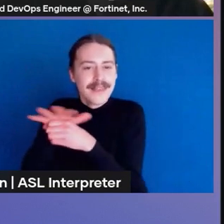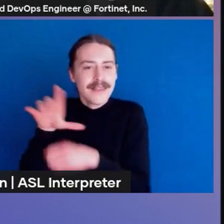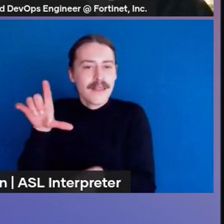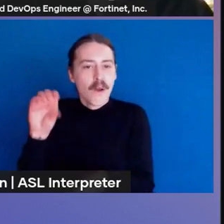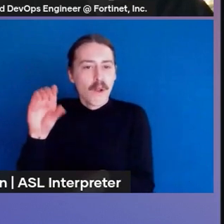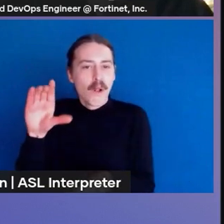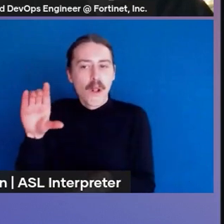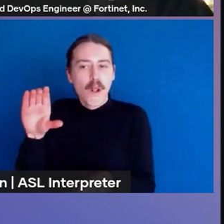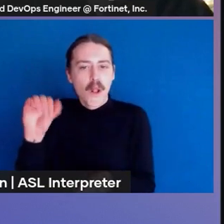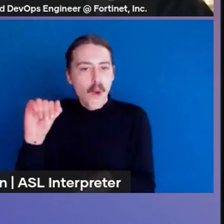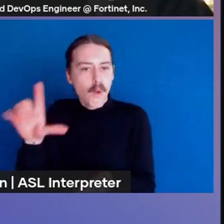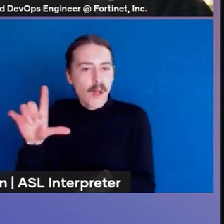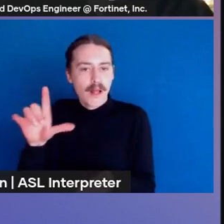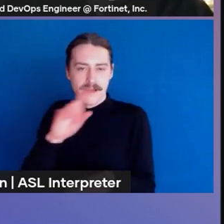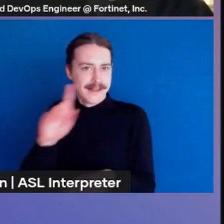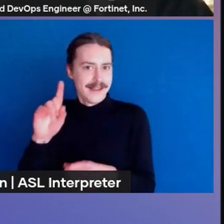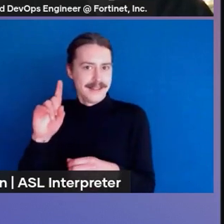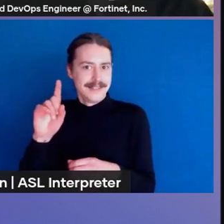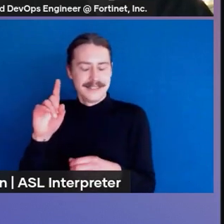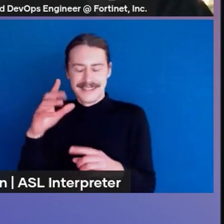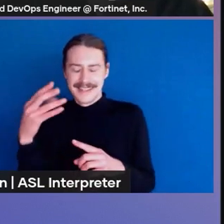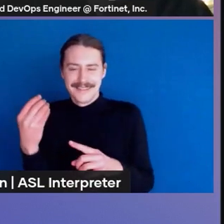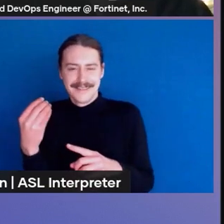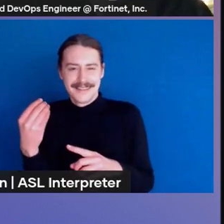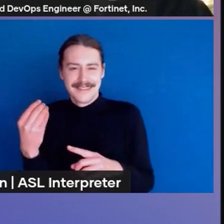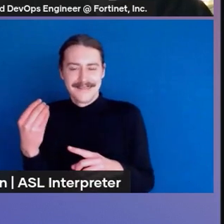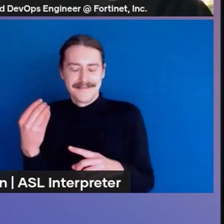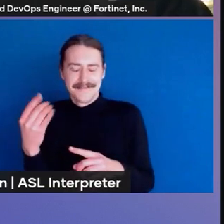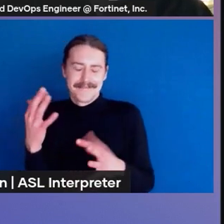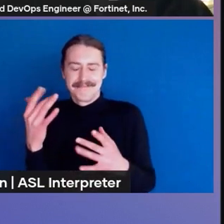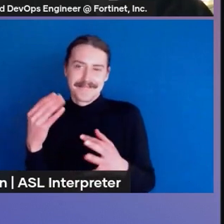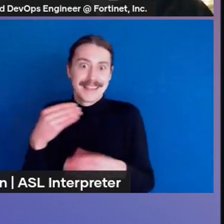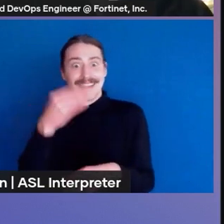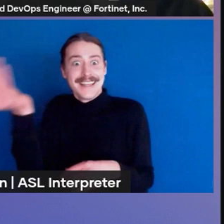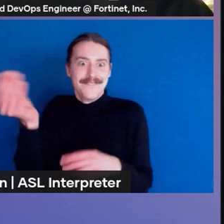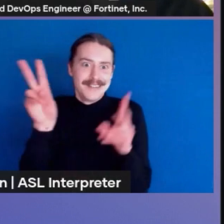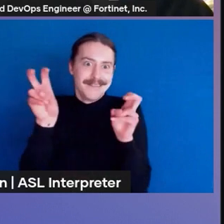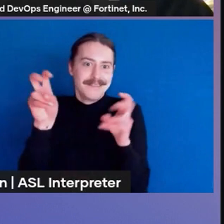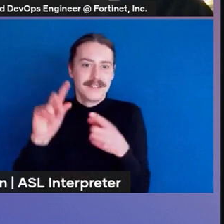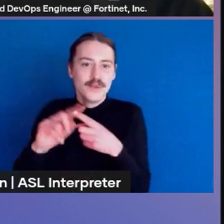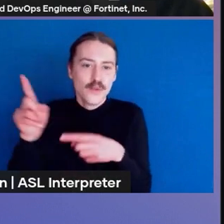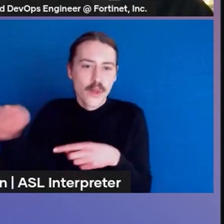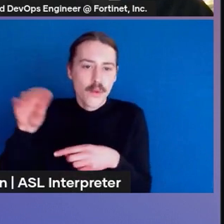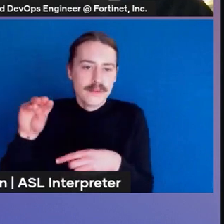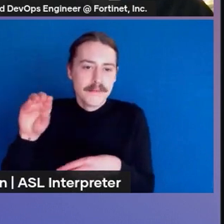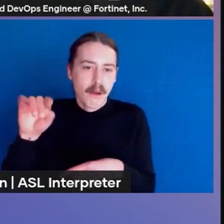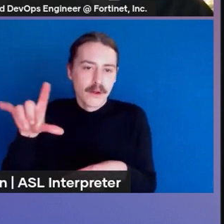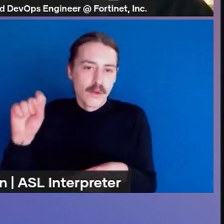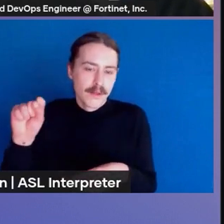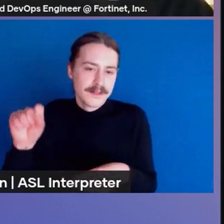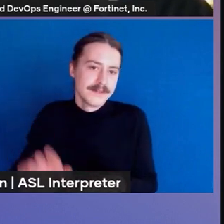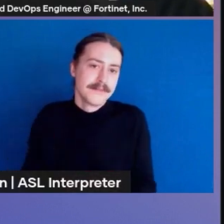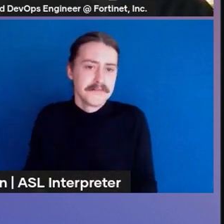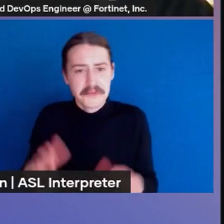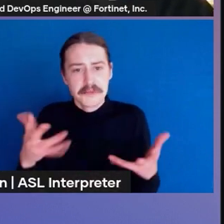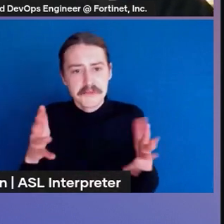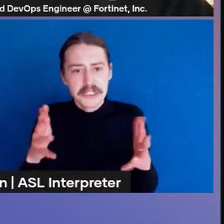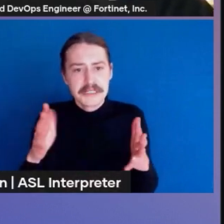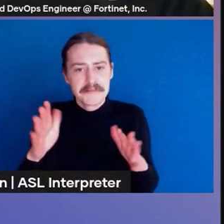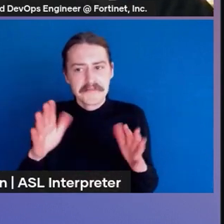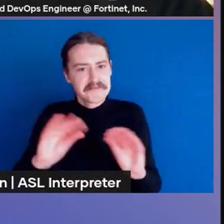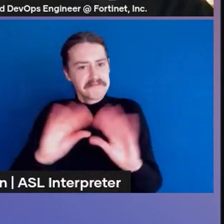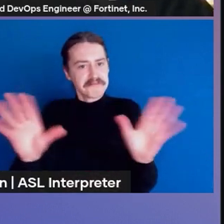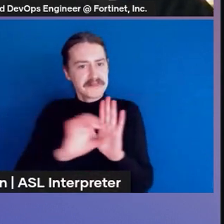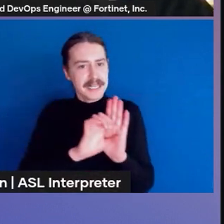to those modules. So it's very simple, straightforward example. The